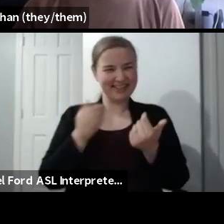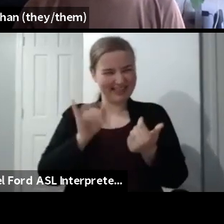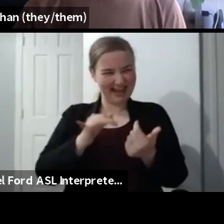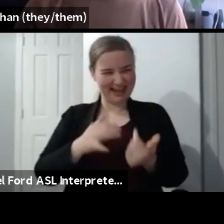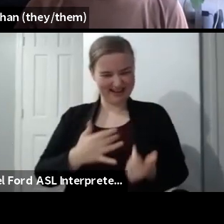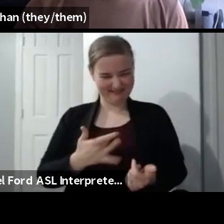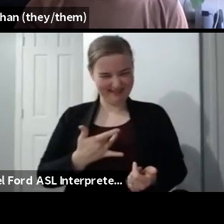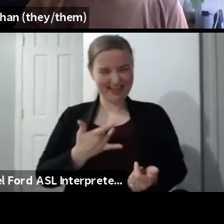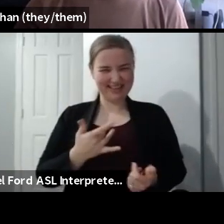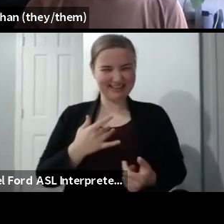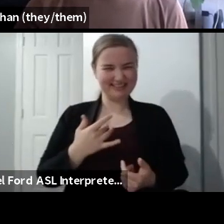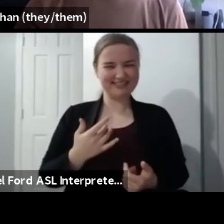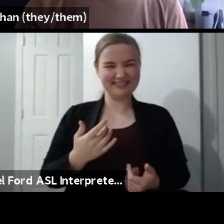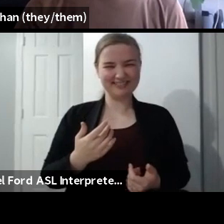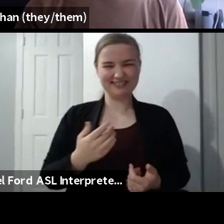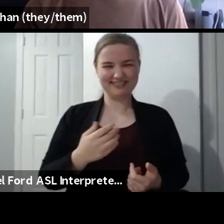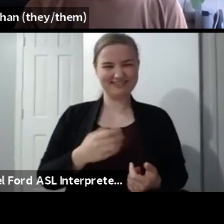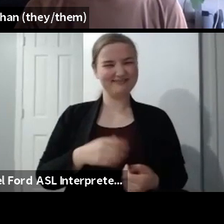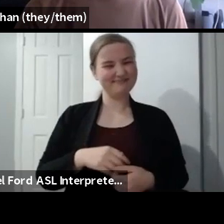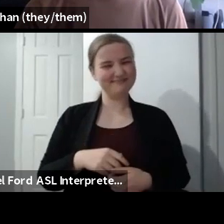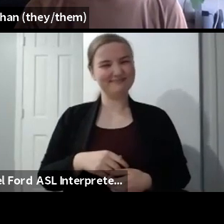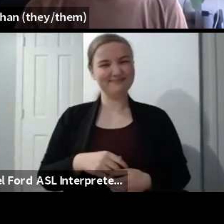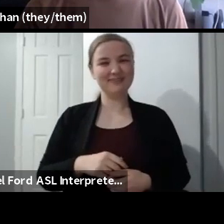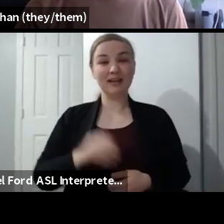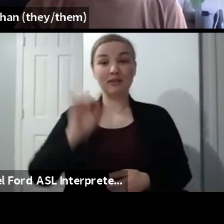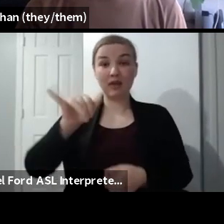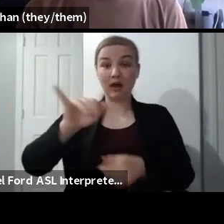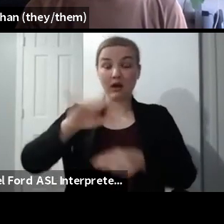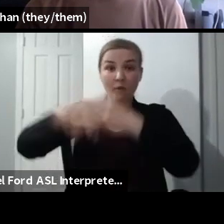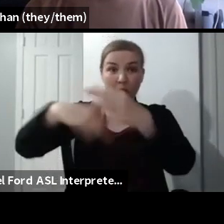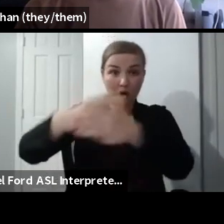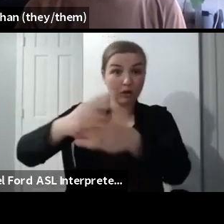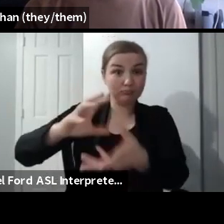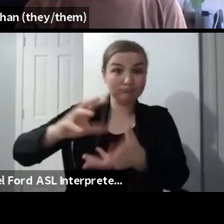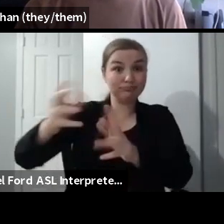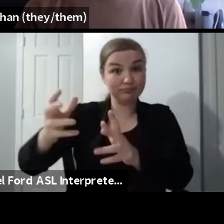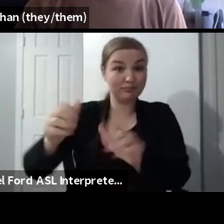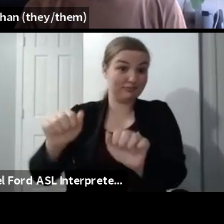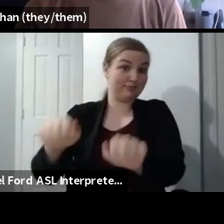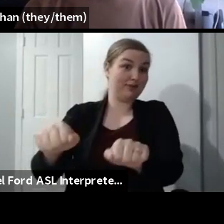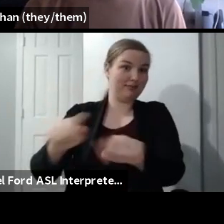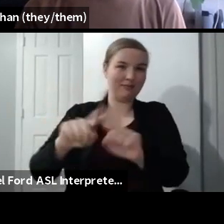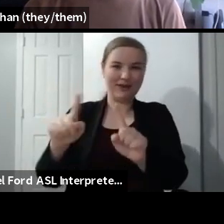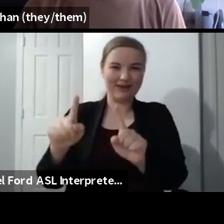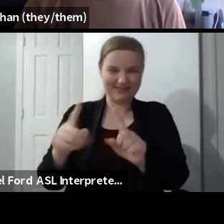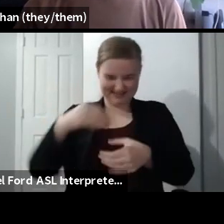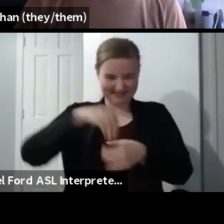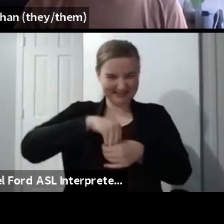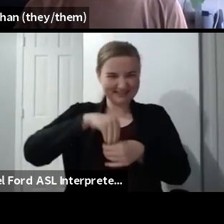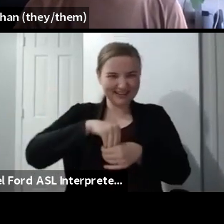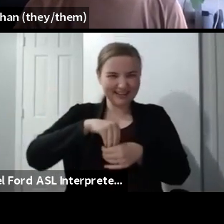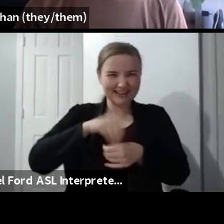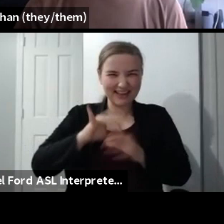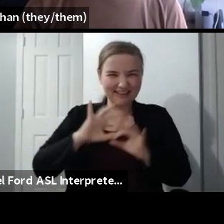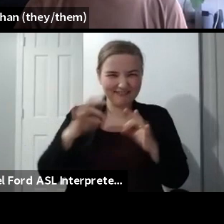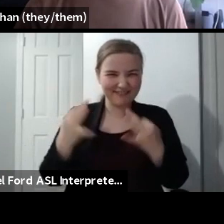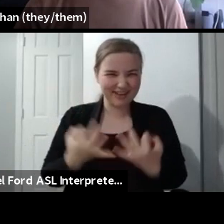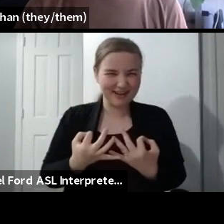transformation. And that happens there as the physical place, but it happens wherever we are.